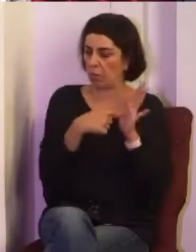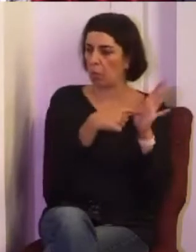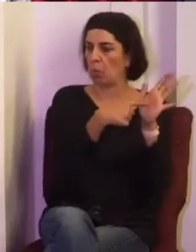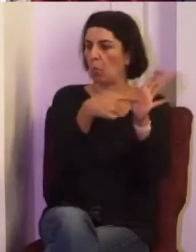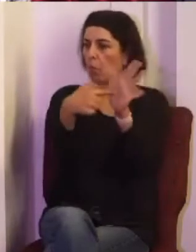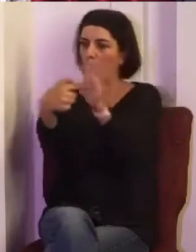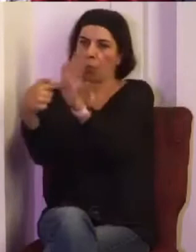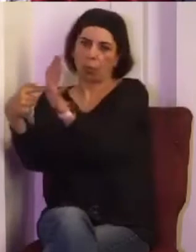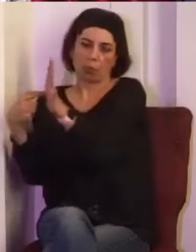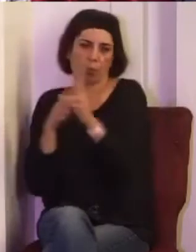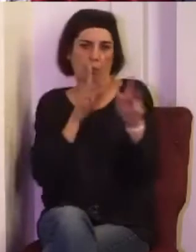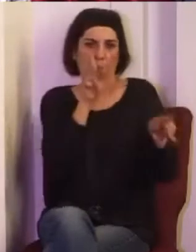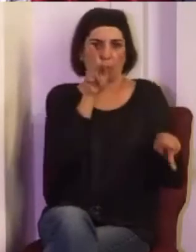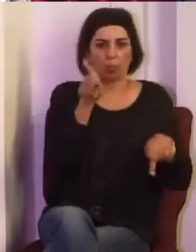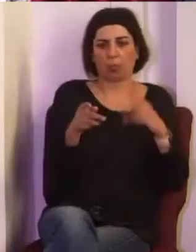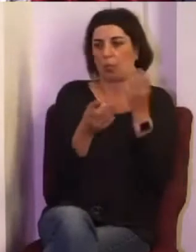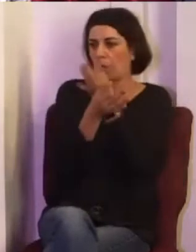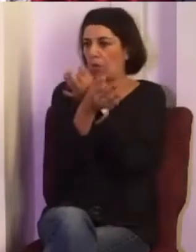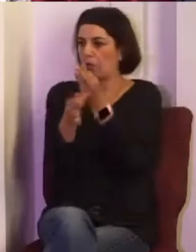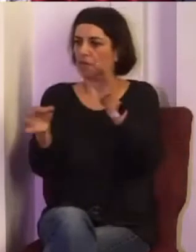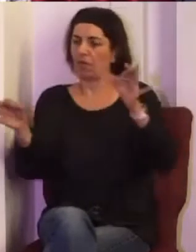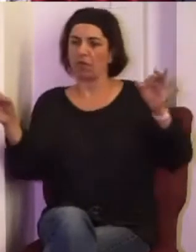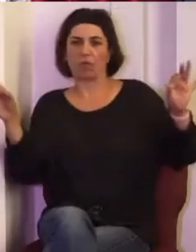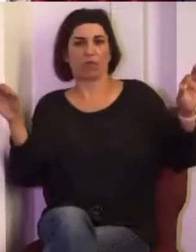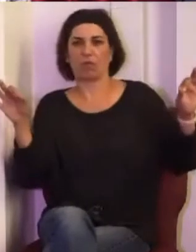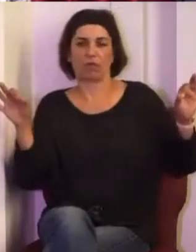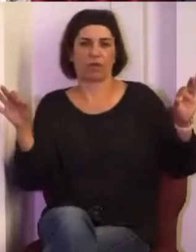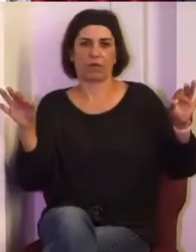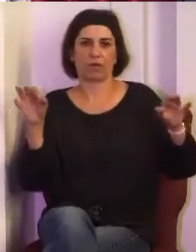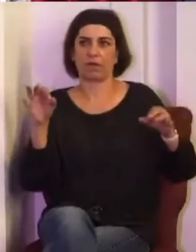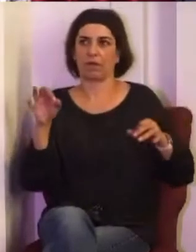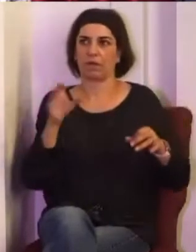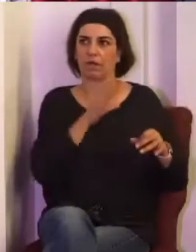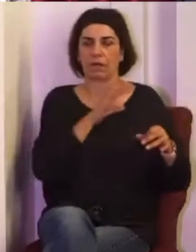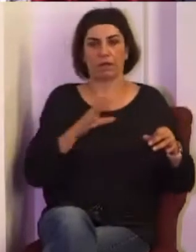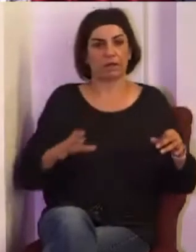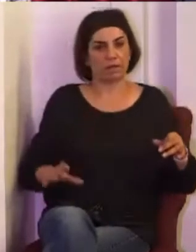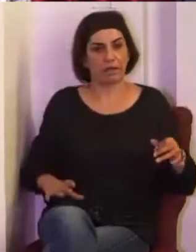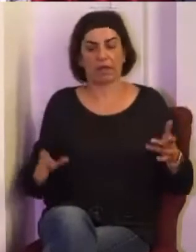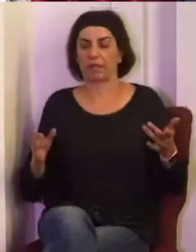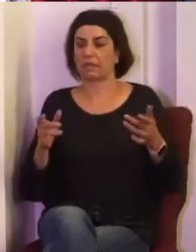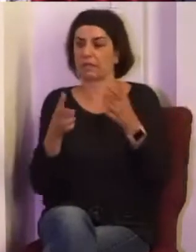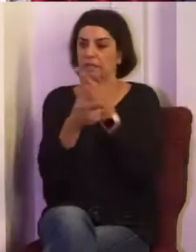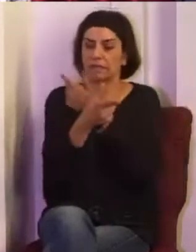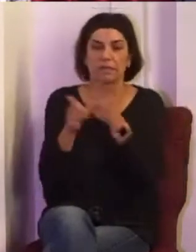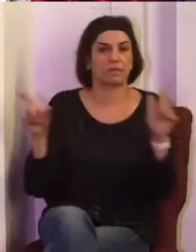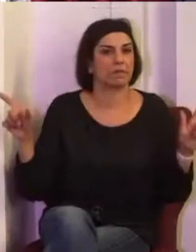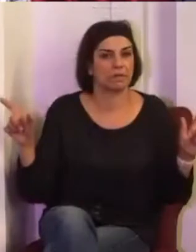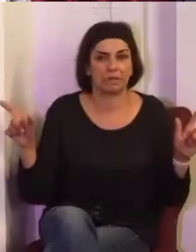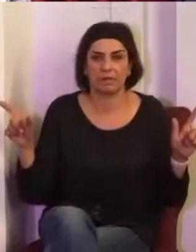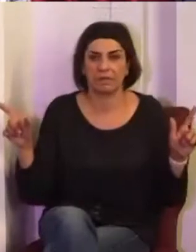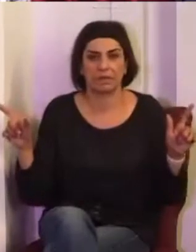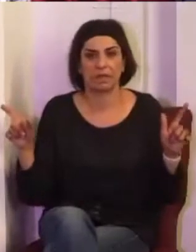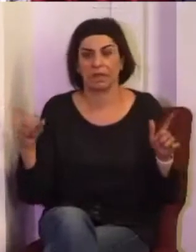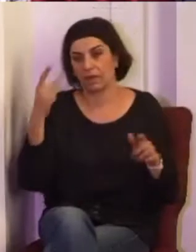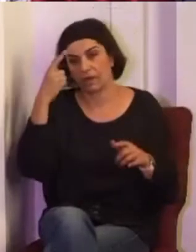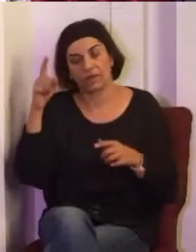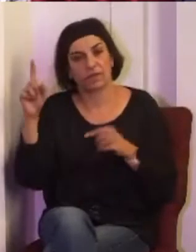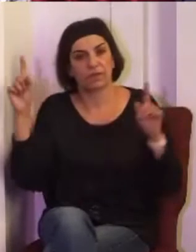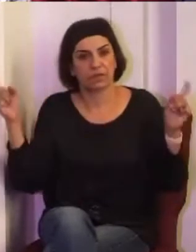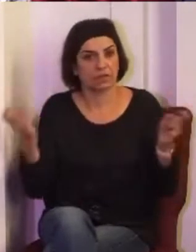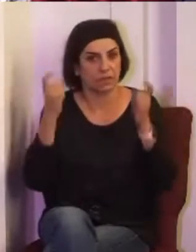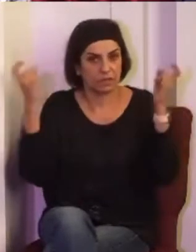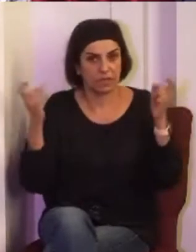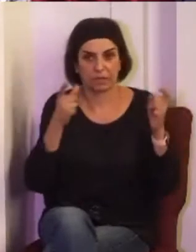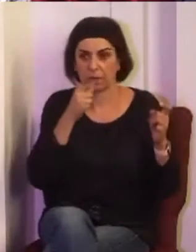and just being free in Christ, being free in our liberties to celebrate who